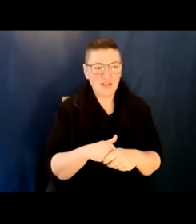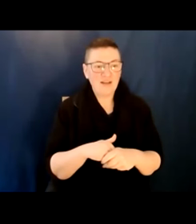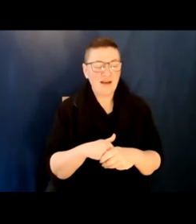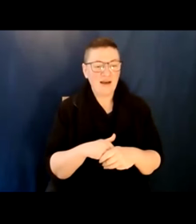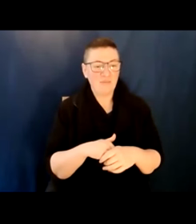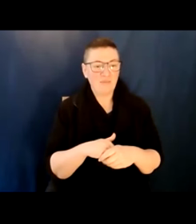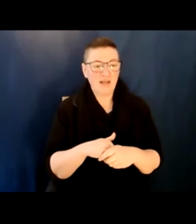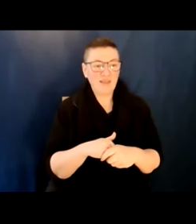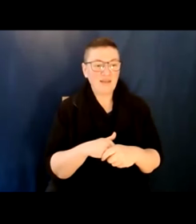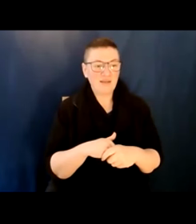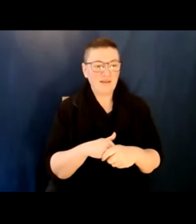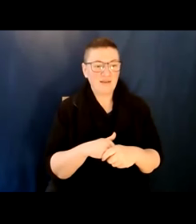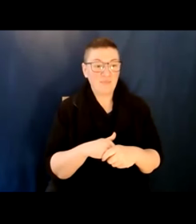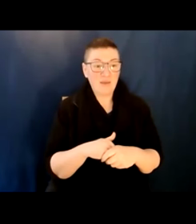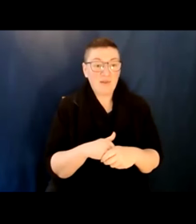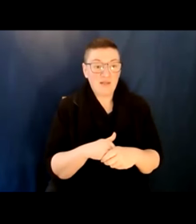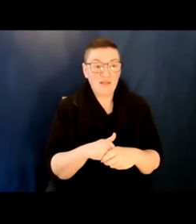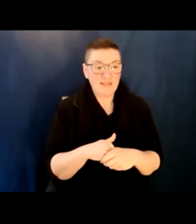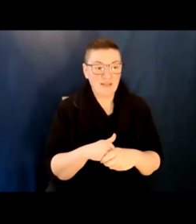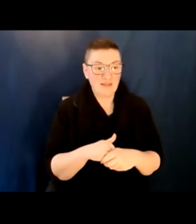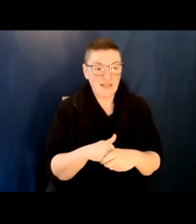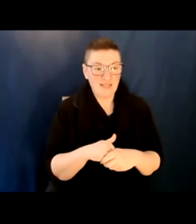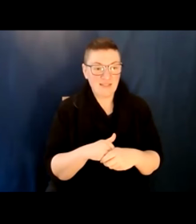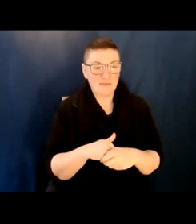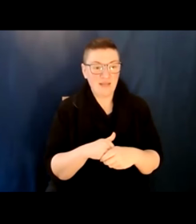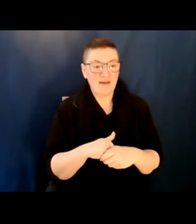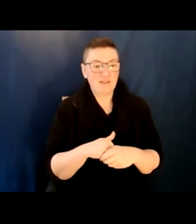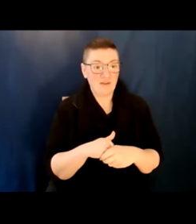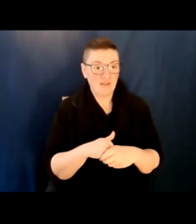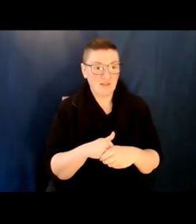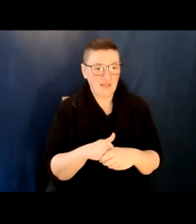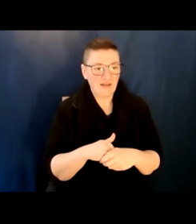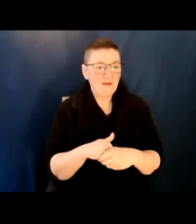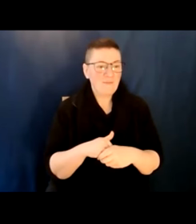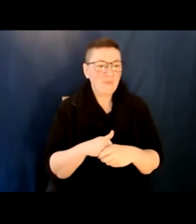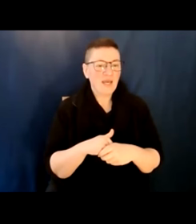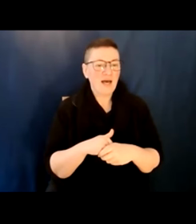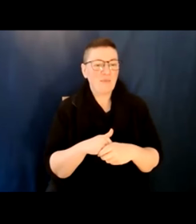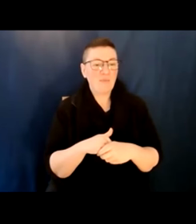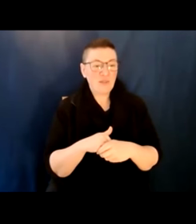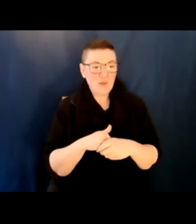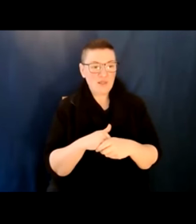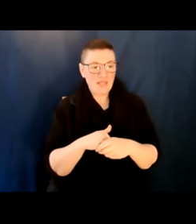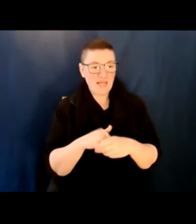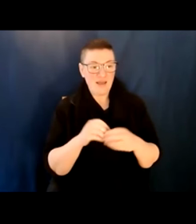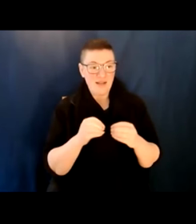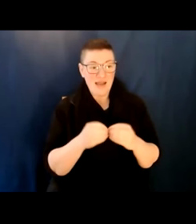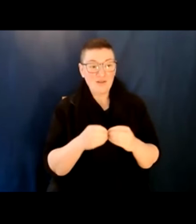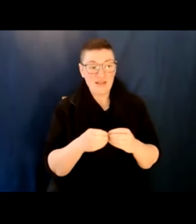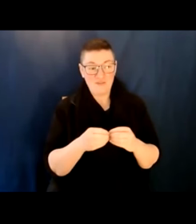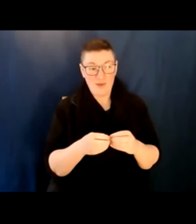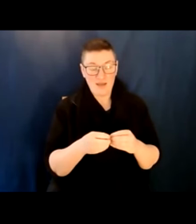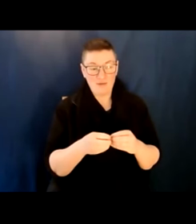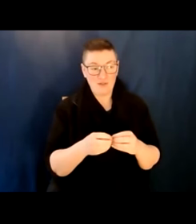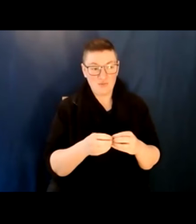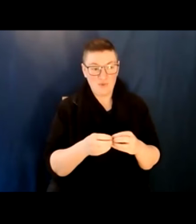knowledge. But I think, in my opinion, he has a case to make there, so I've included it. But the one that I looked